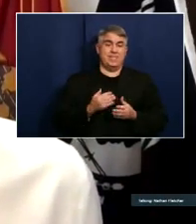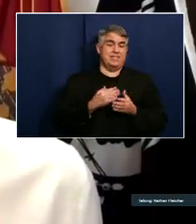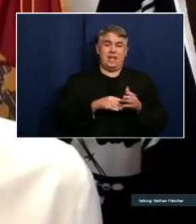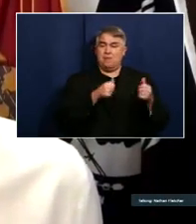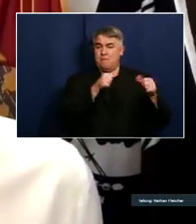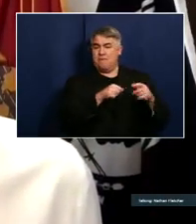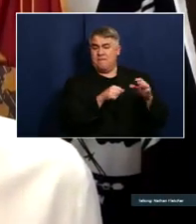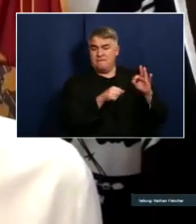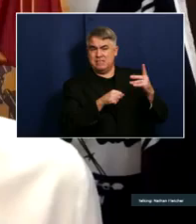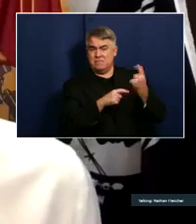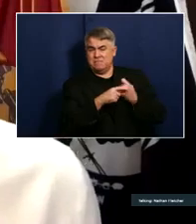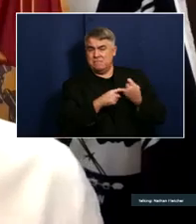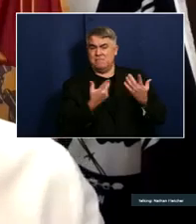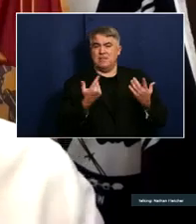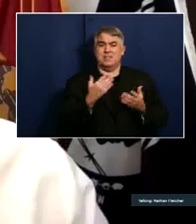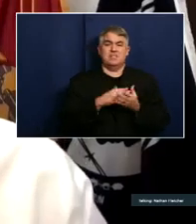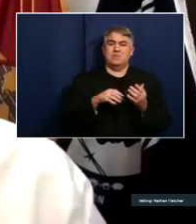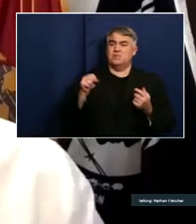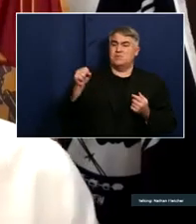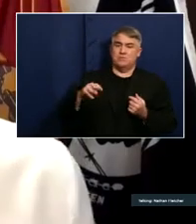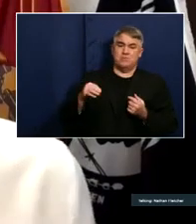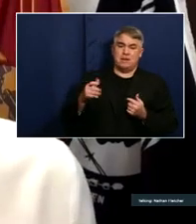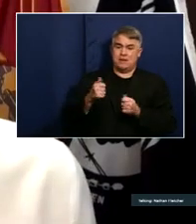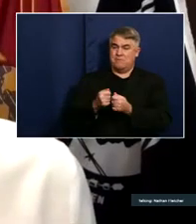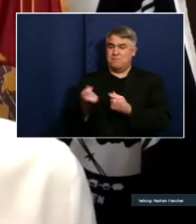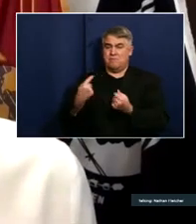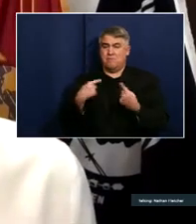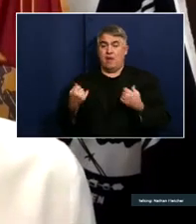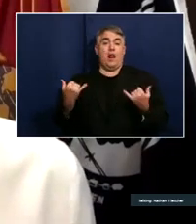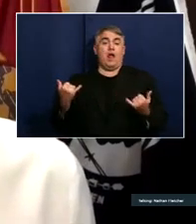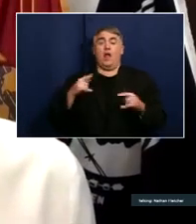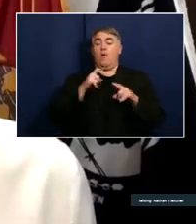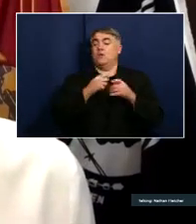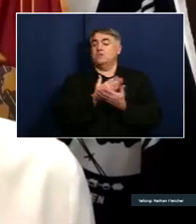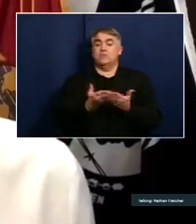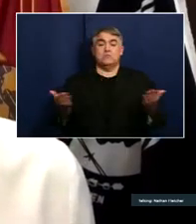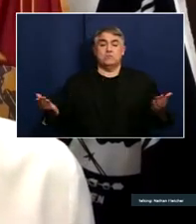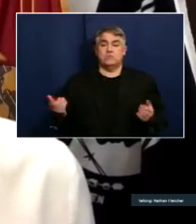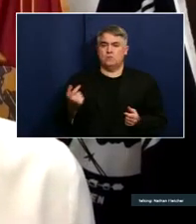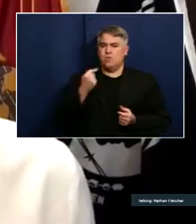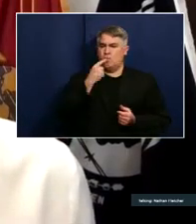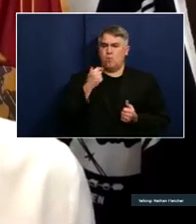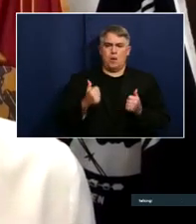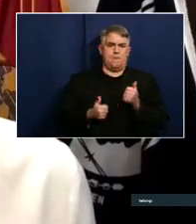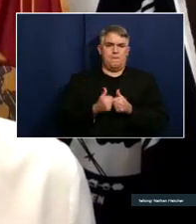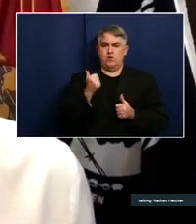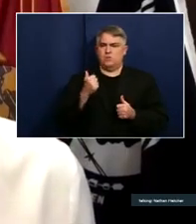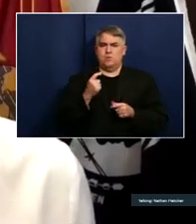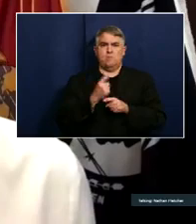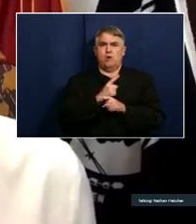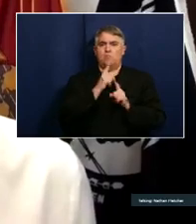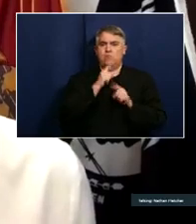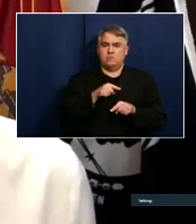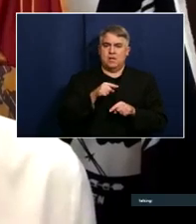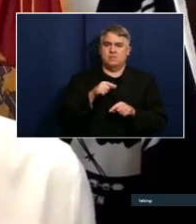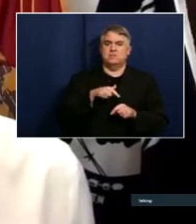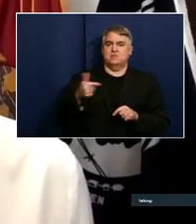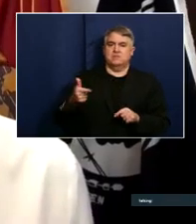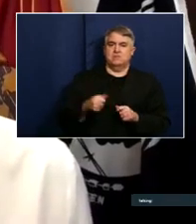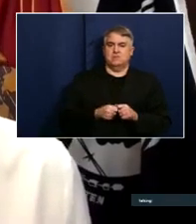media outlets, and so we'll hear the question, and then whoever is most appropriate will respond. So let's go to our first question.